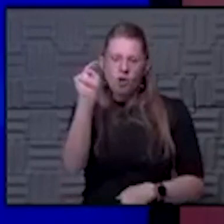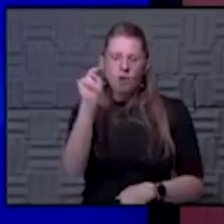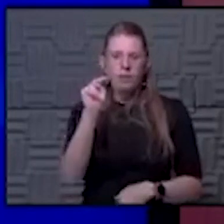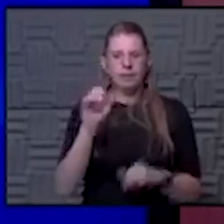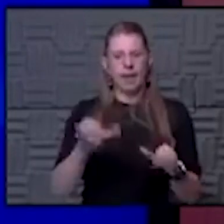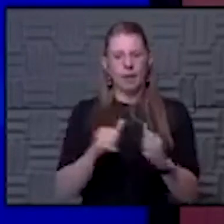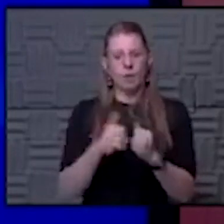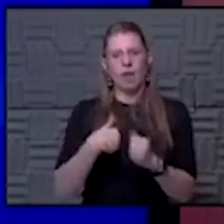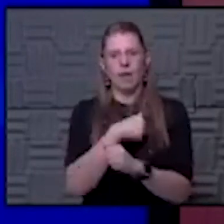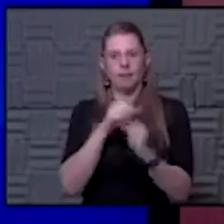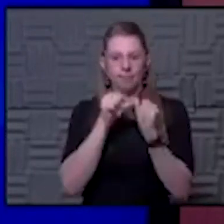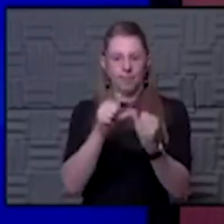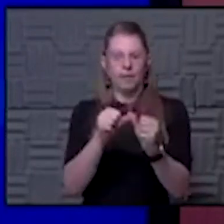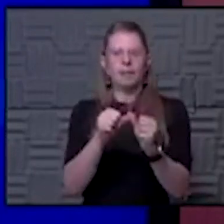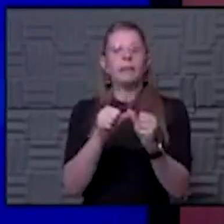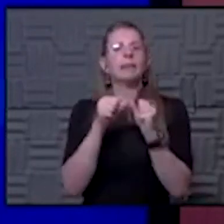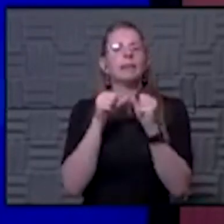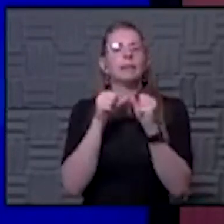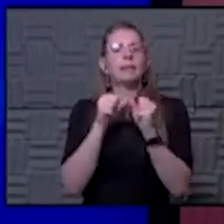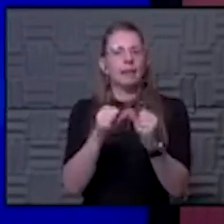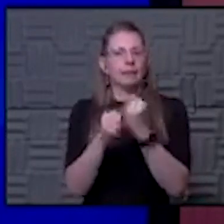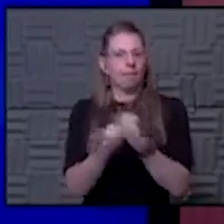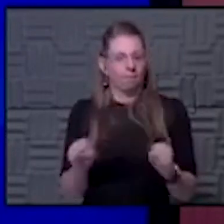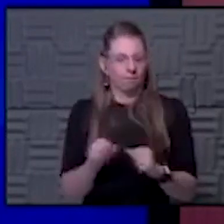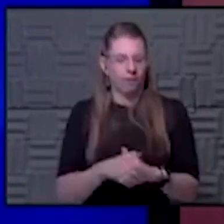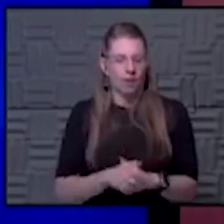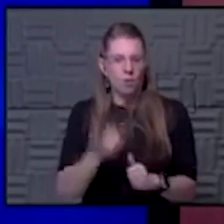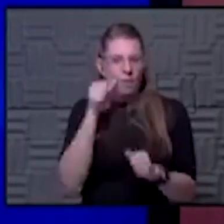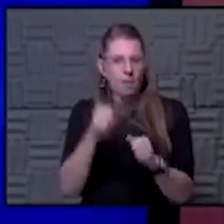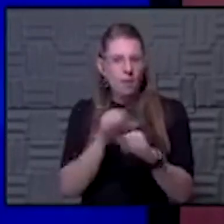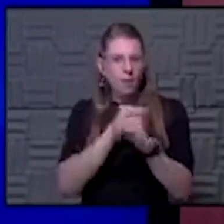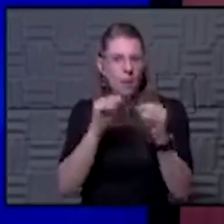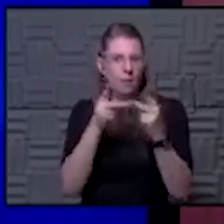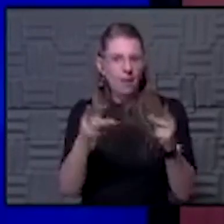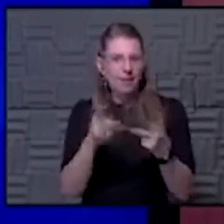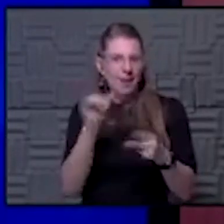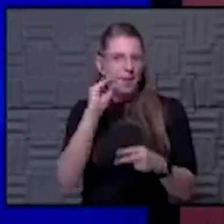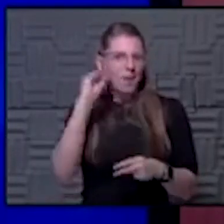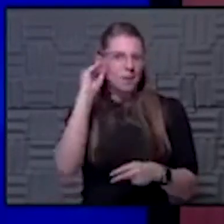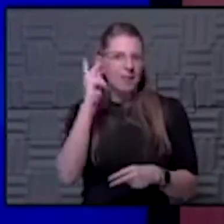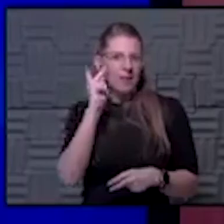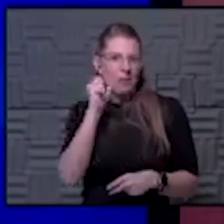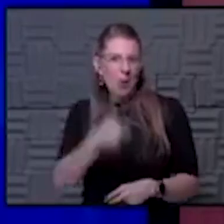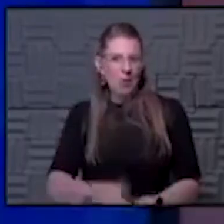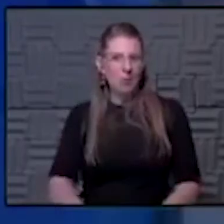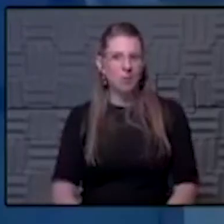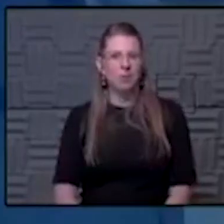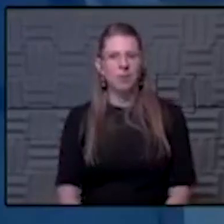stay safe. Remember, there's still no place like home. We'll see you tomorrow.